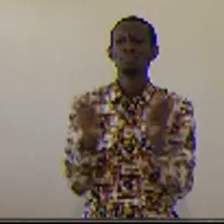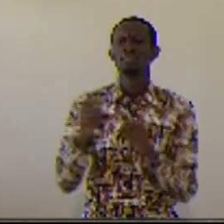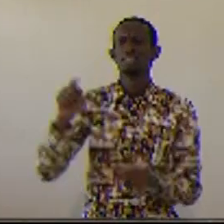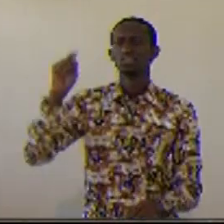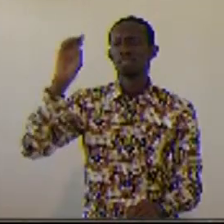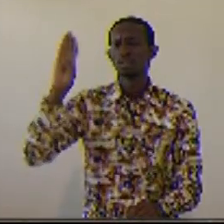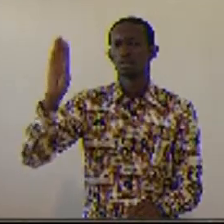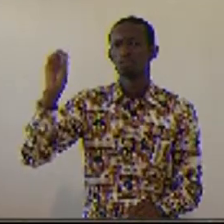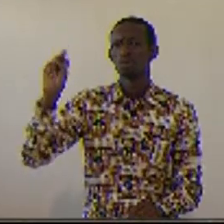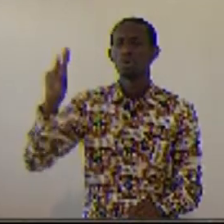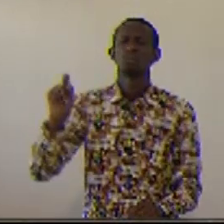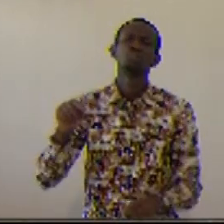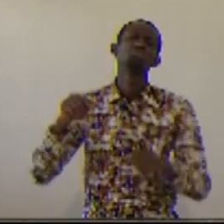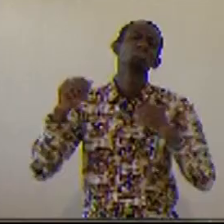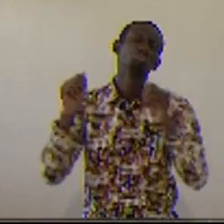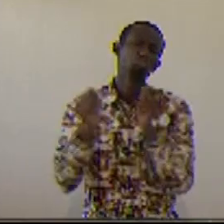harder to break